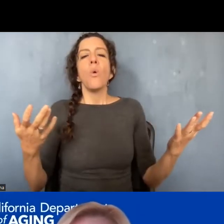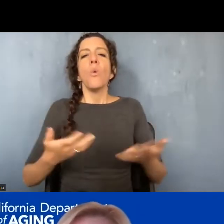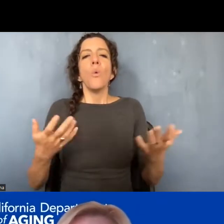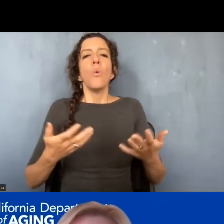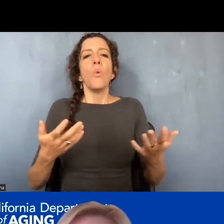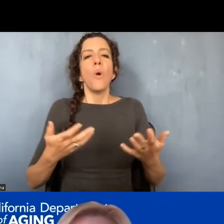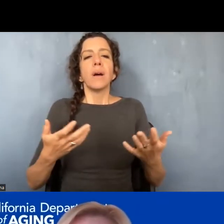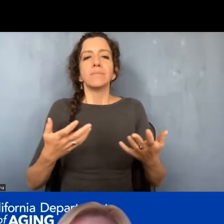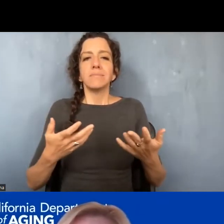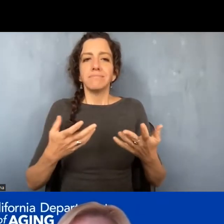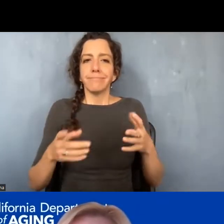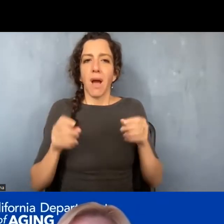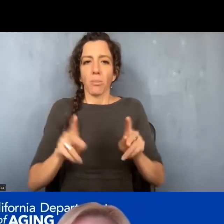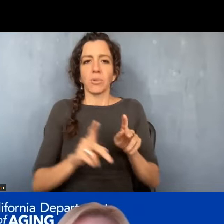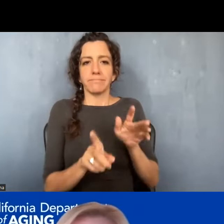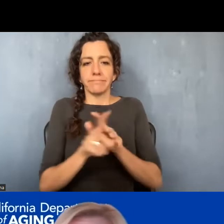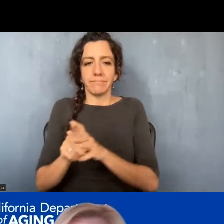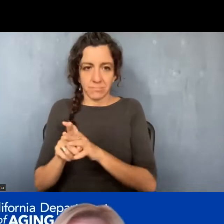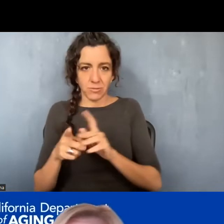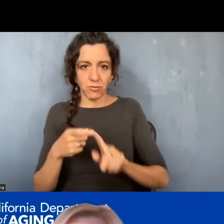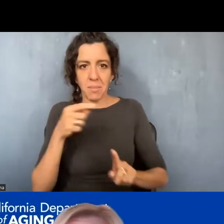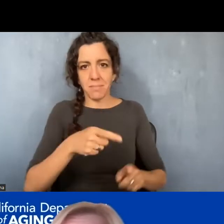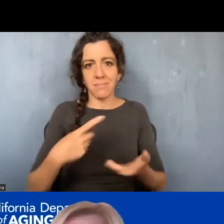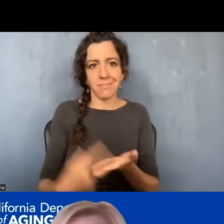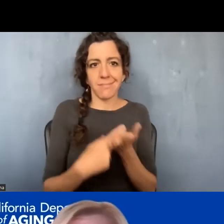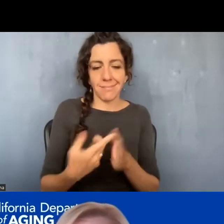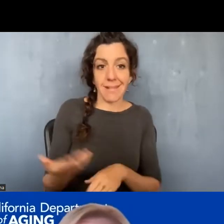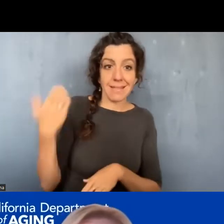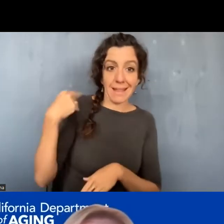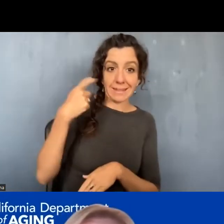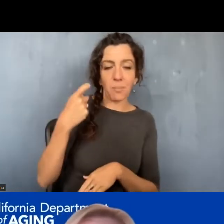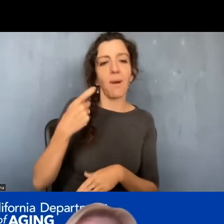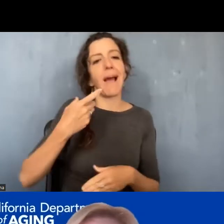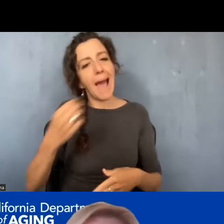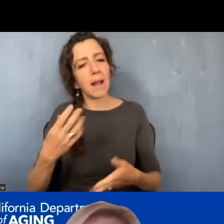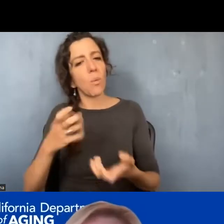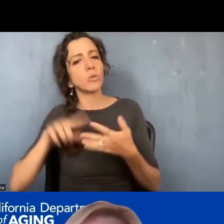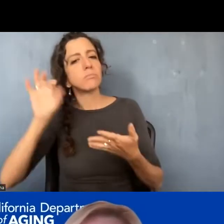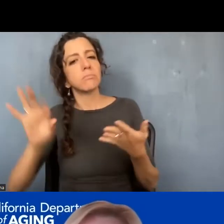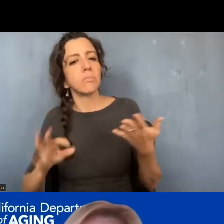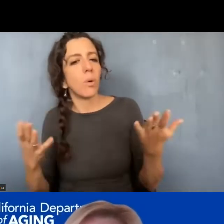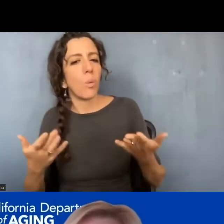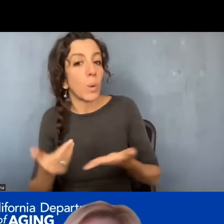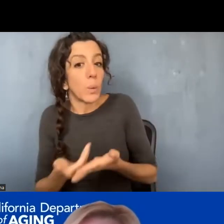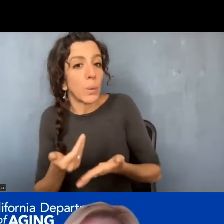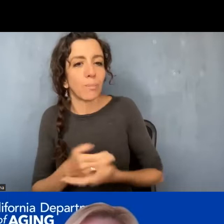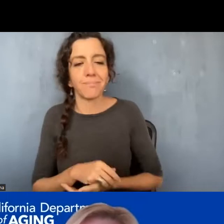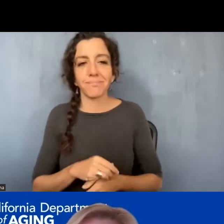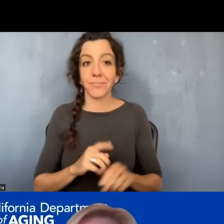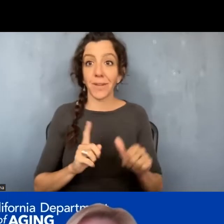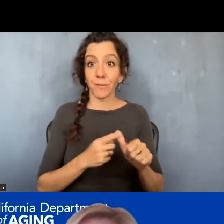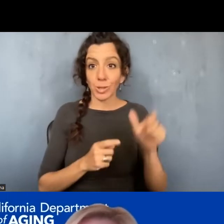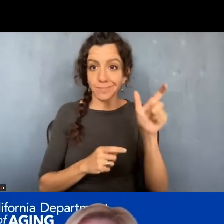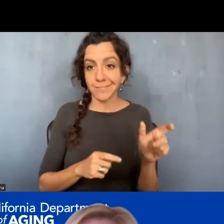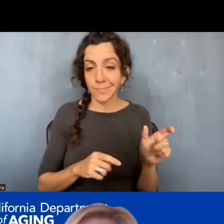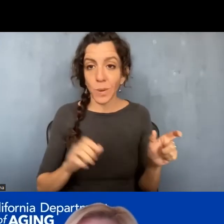and spokes conversation last summer, and some that are more new. Certainly the COVID-19 accelerator, we are still